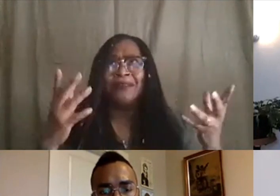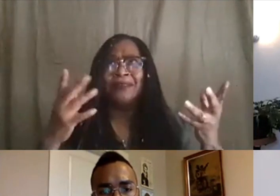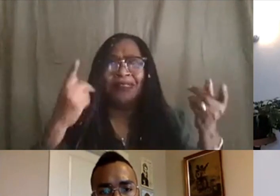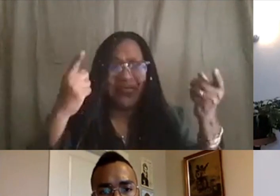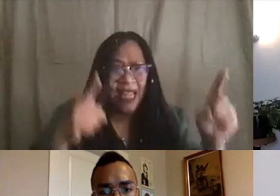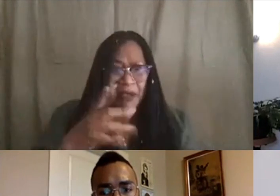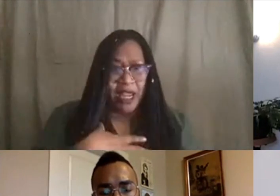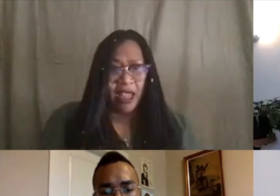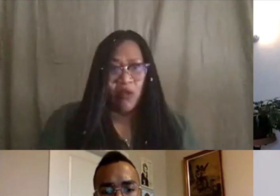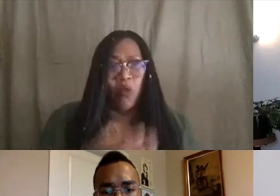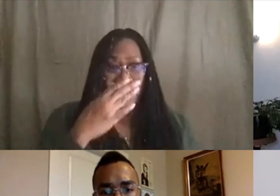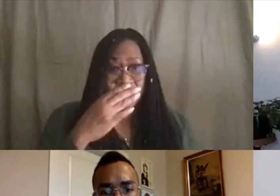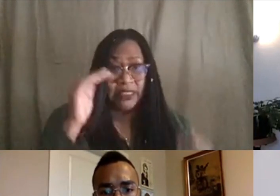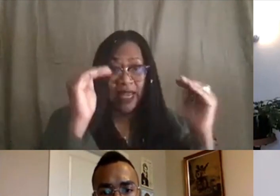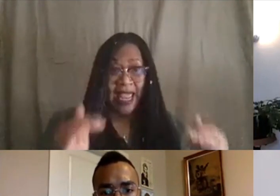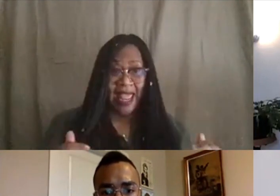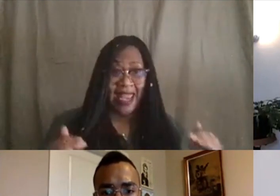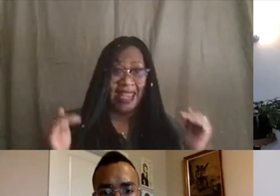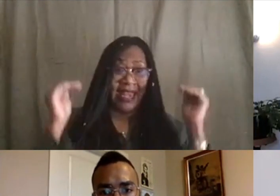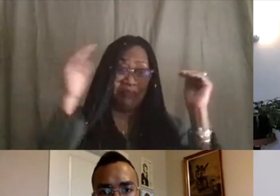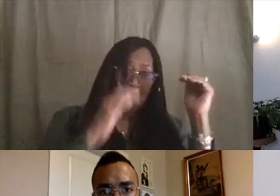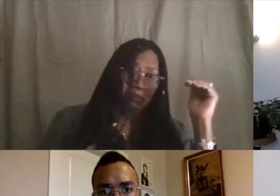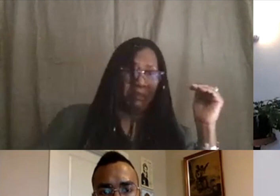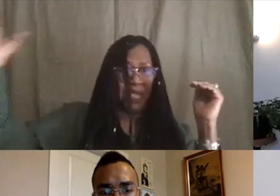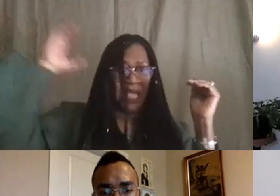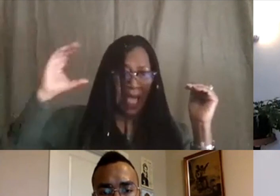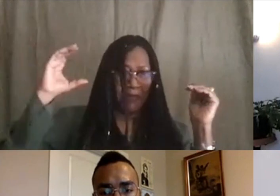and capitalism are often